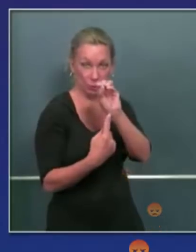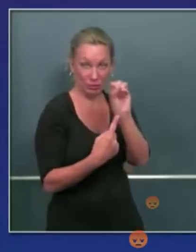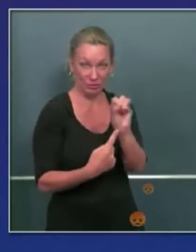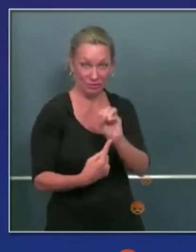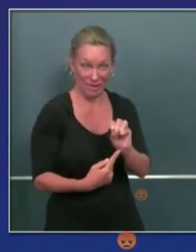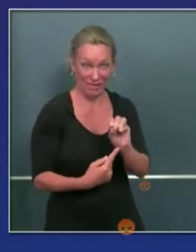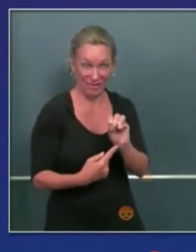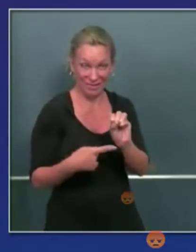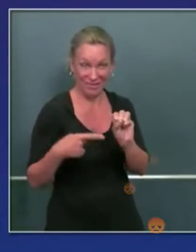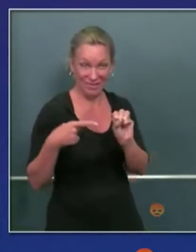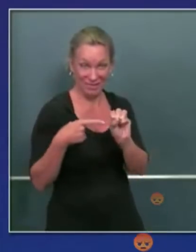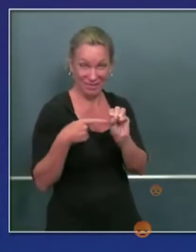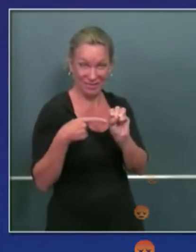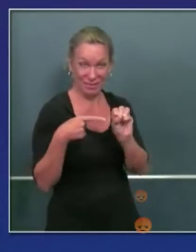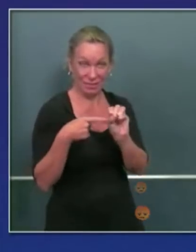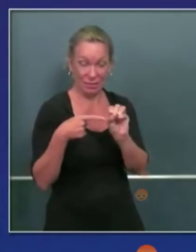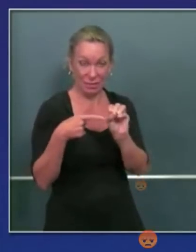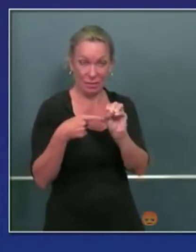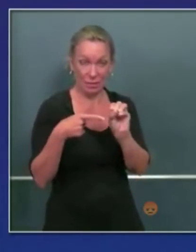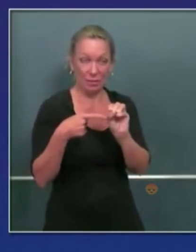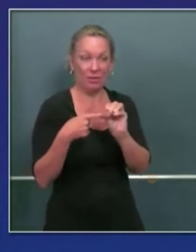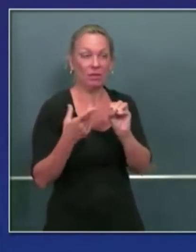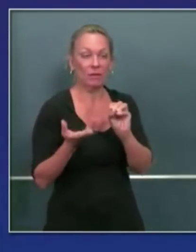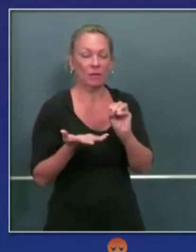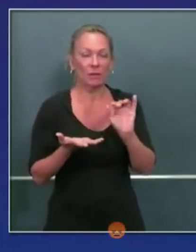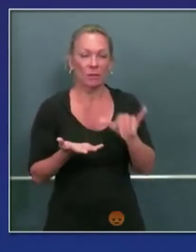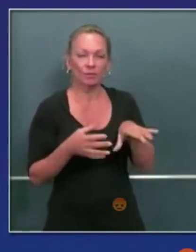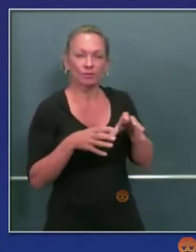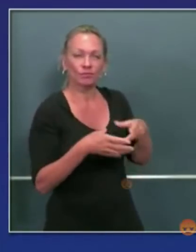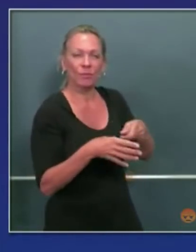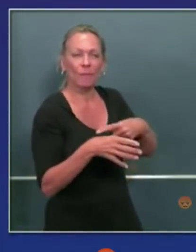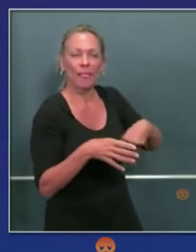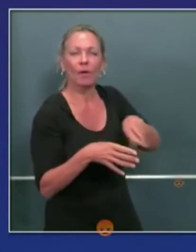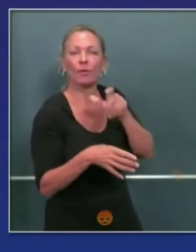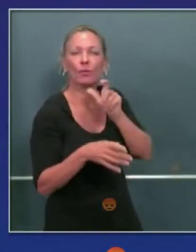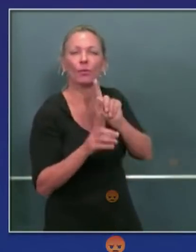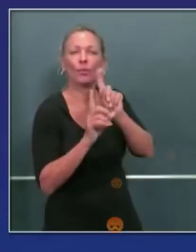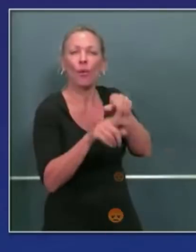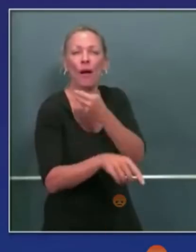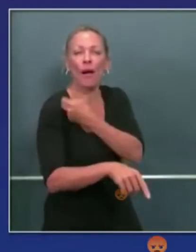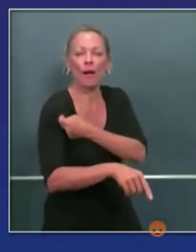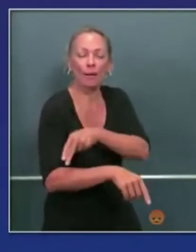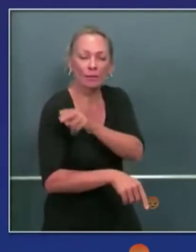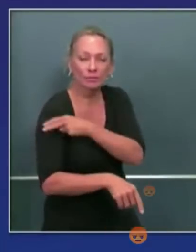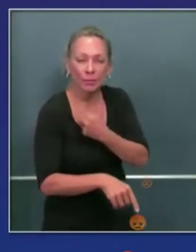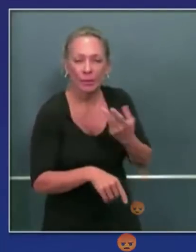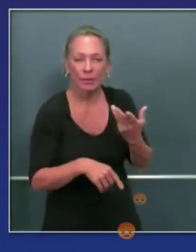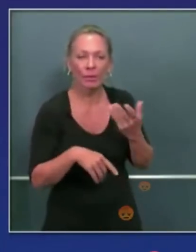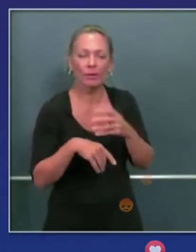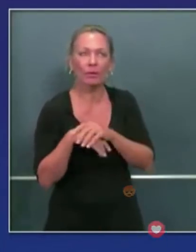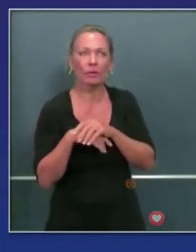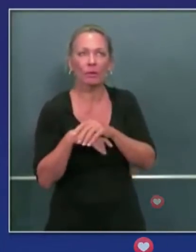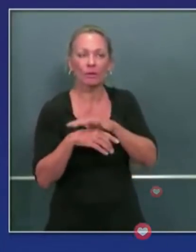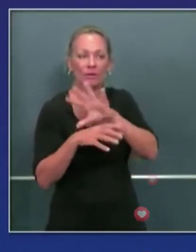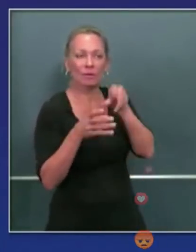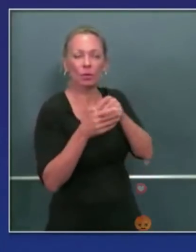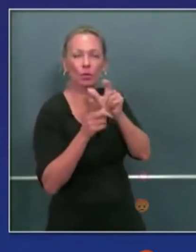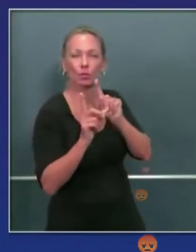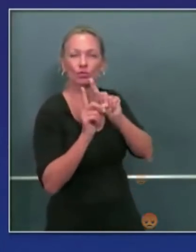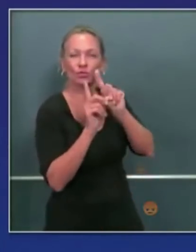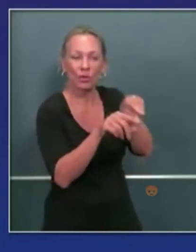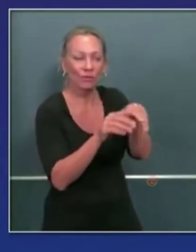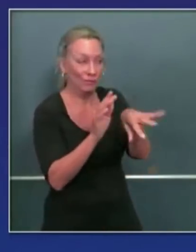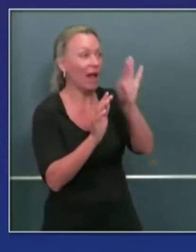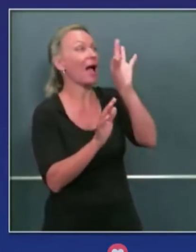of hospitalizations and ICUs for many, many weeks, arguably a few months. Nhưng mà tính ra qua những cái tuần vừa